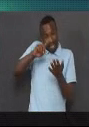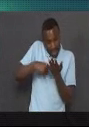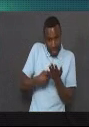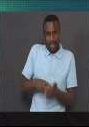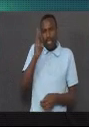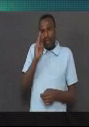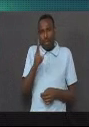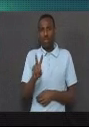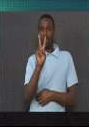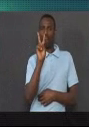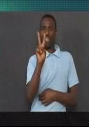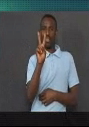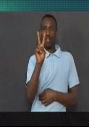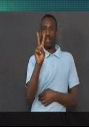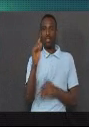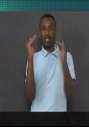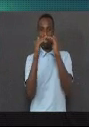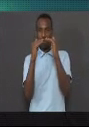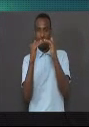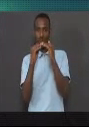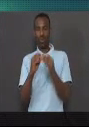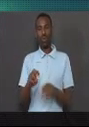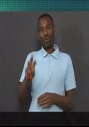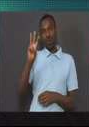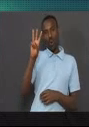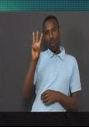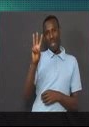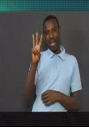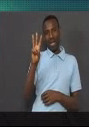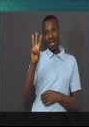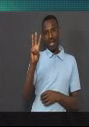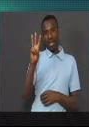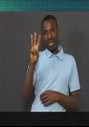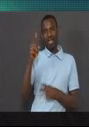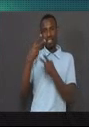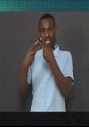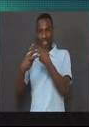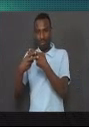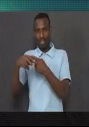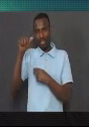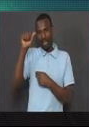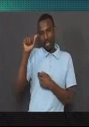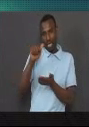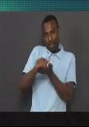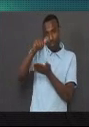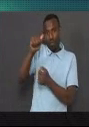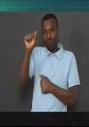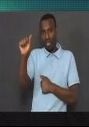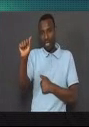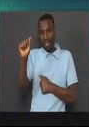Therefore, the velocity is found by angular frequency times